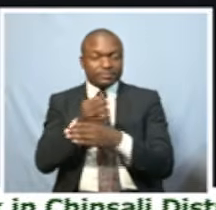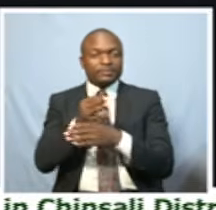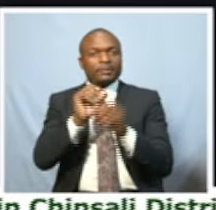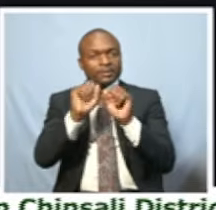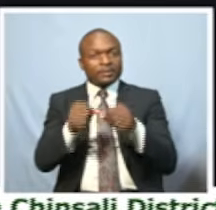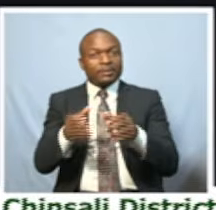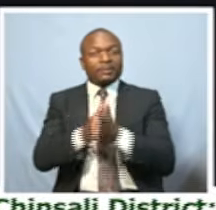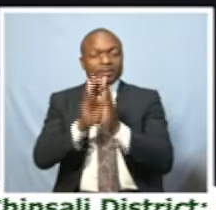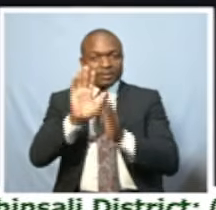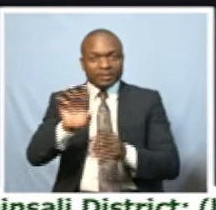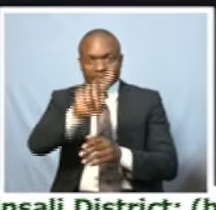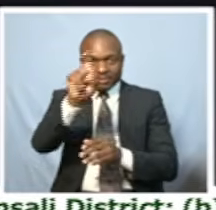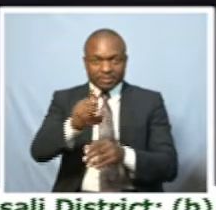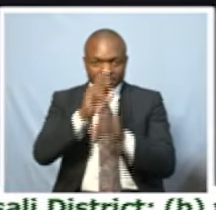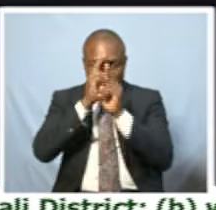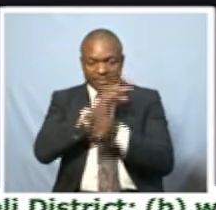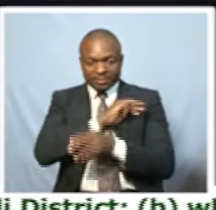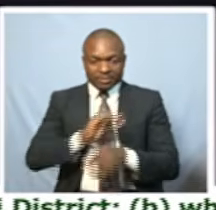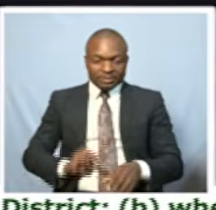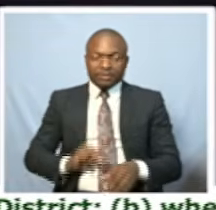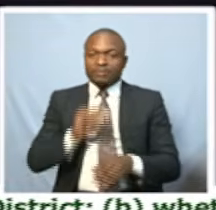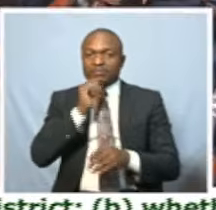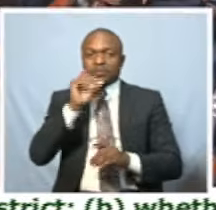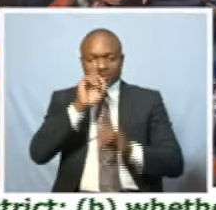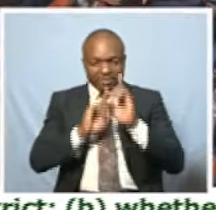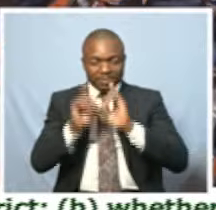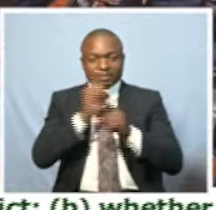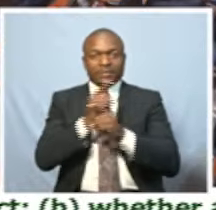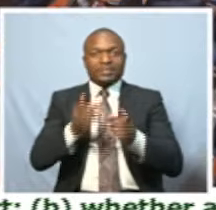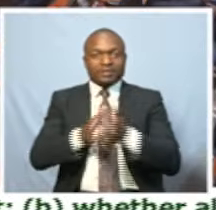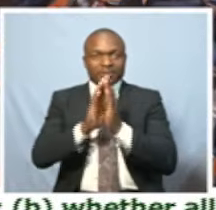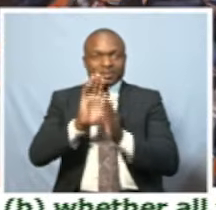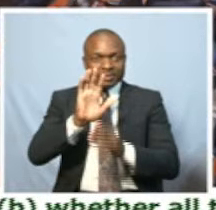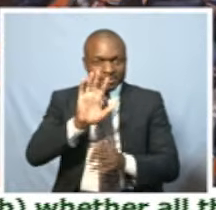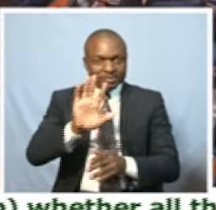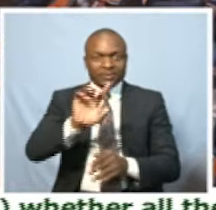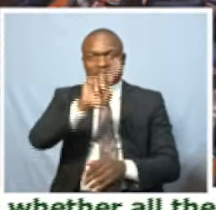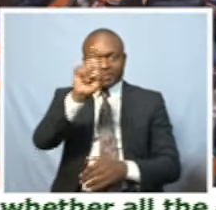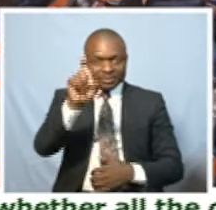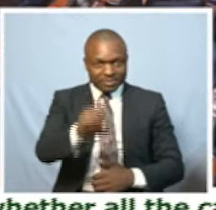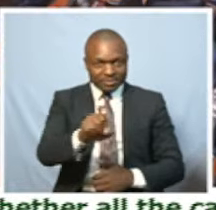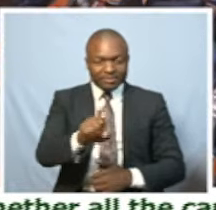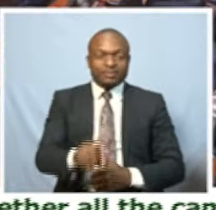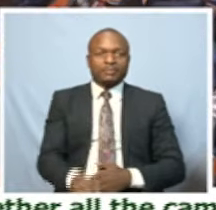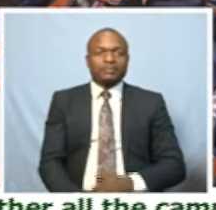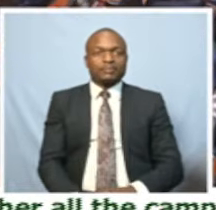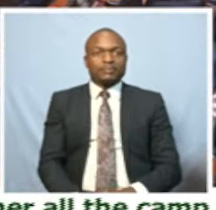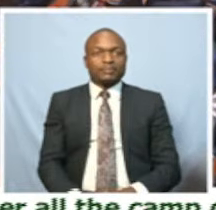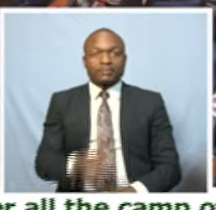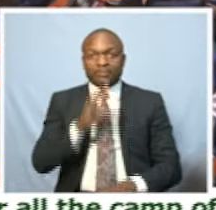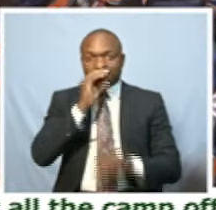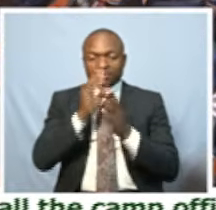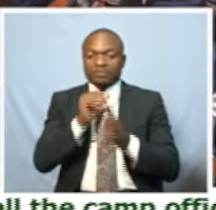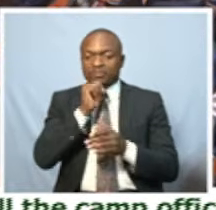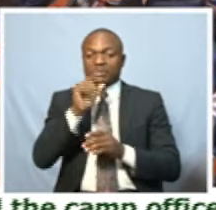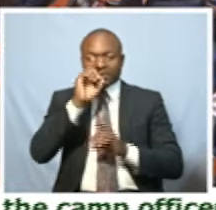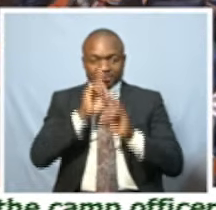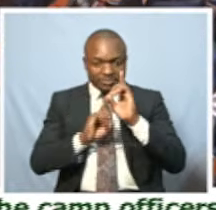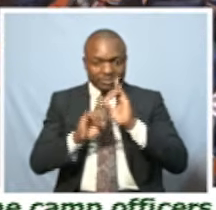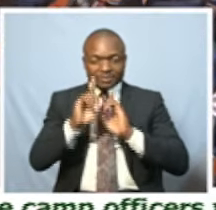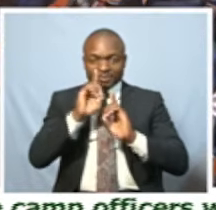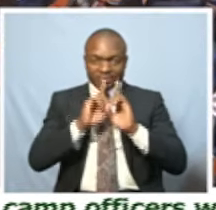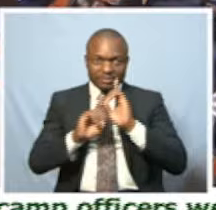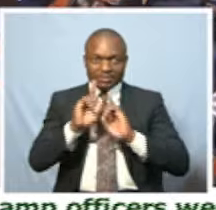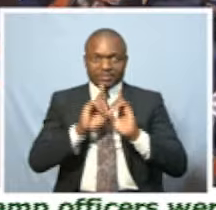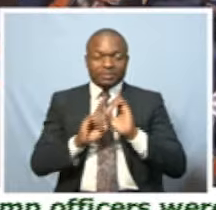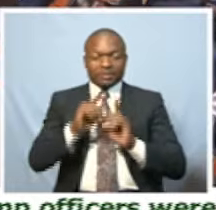you ask your question? Honourable Member, don't debate. Ask your question. No, Mr. Speaker, I'm not debating